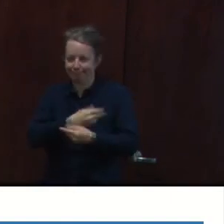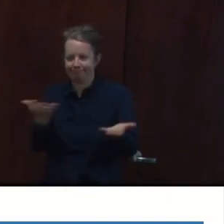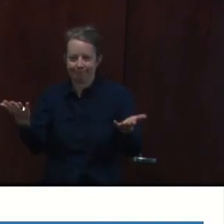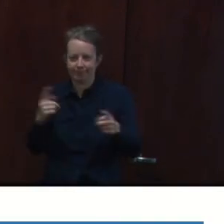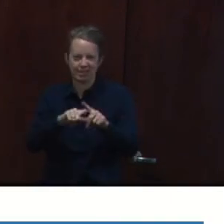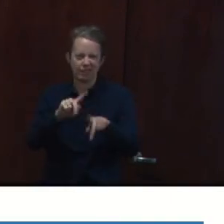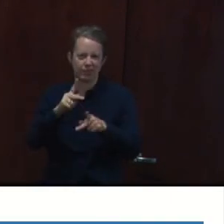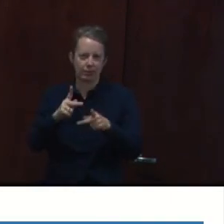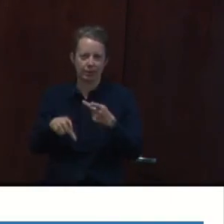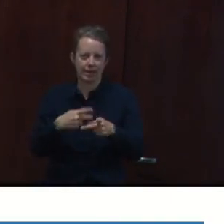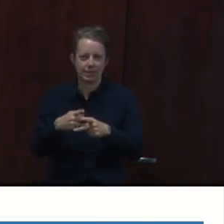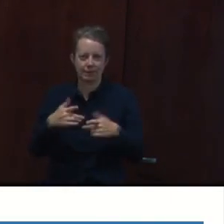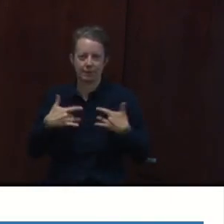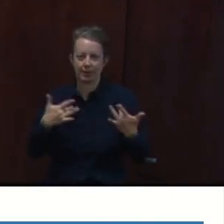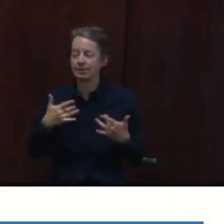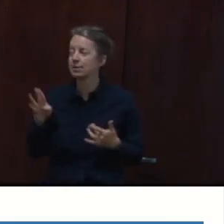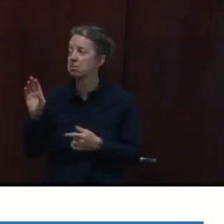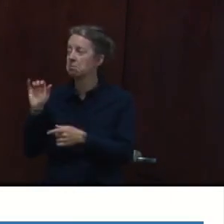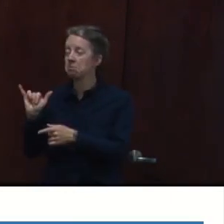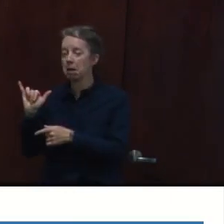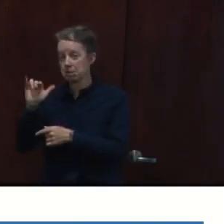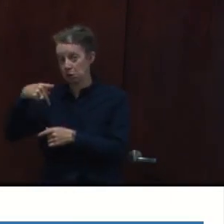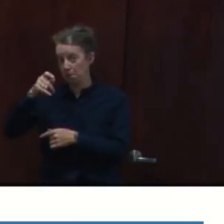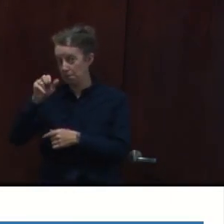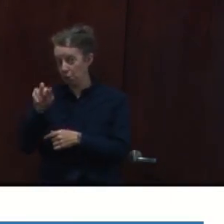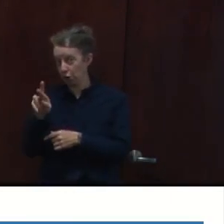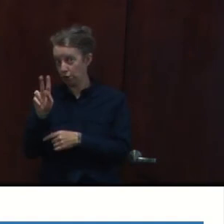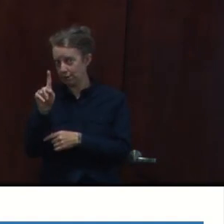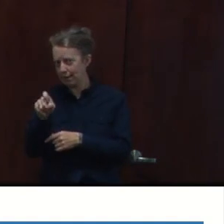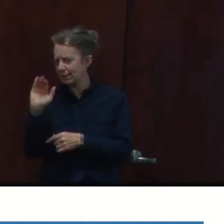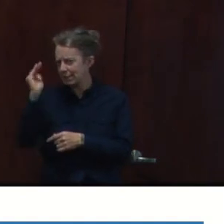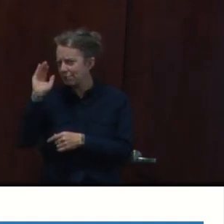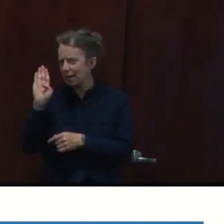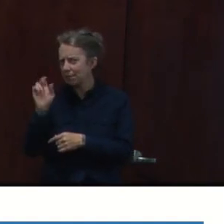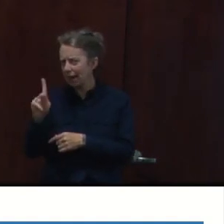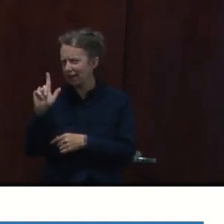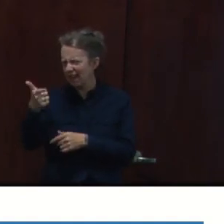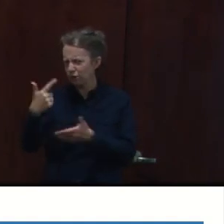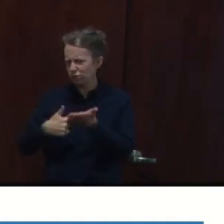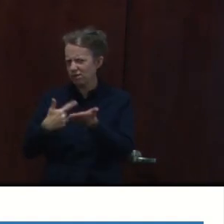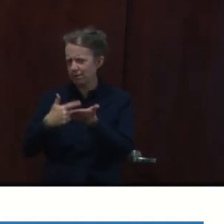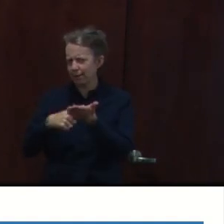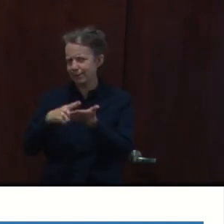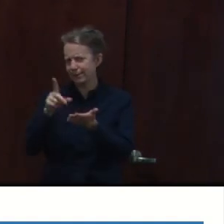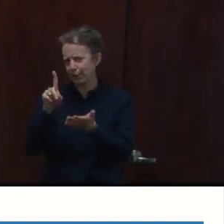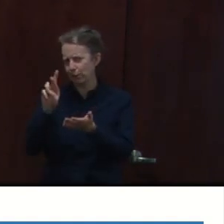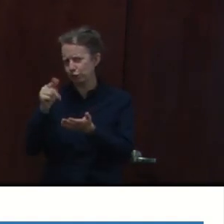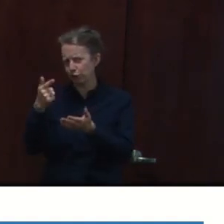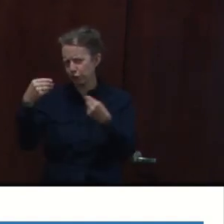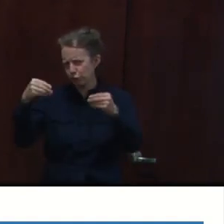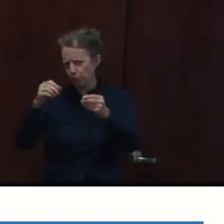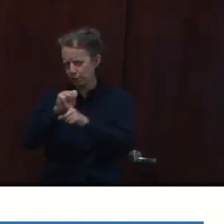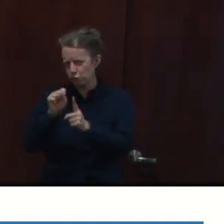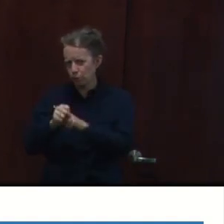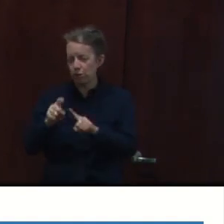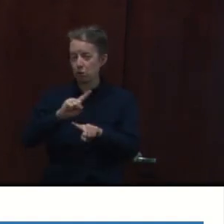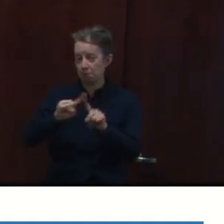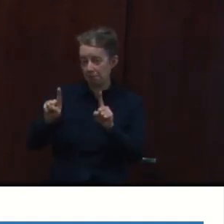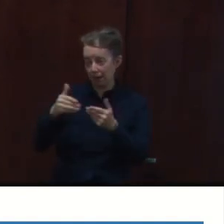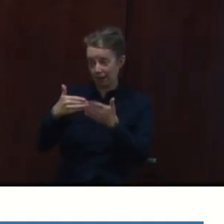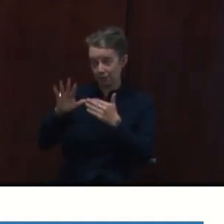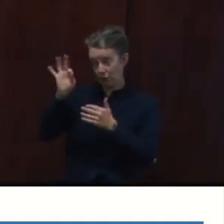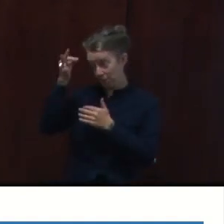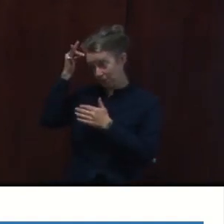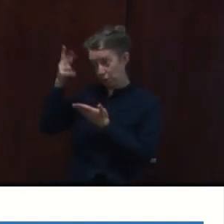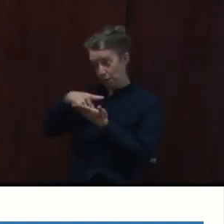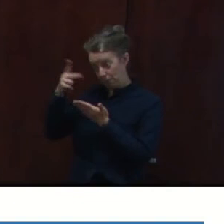it sounds like maybe we should come back to talk about the drugstore situation, but I think what I heard you say is that despite it being a federal program, the state of North Carolina